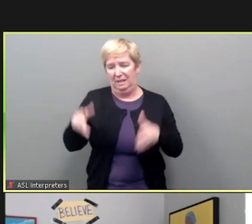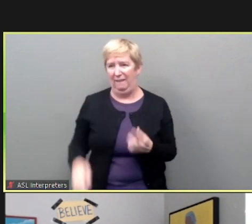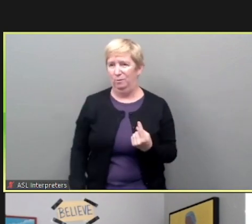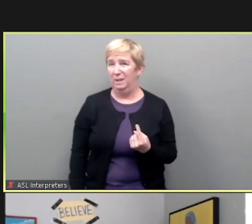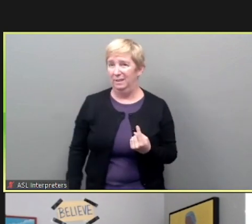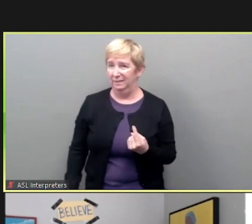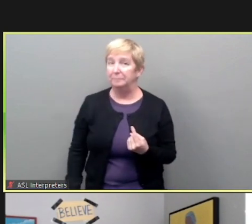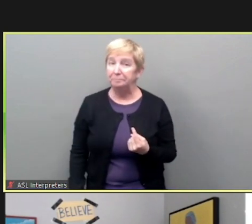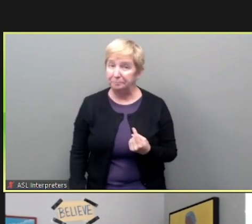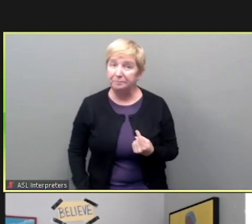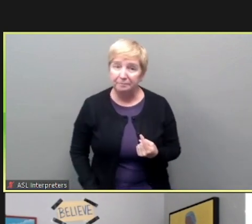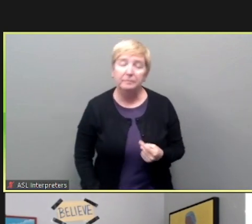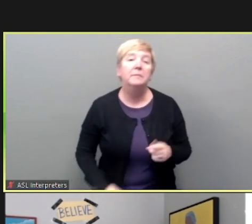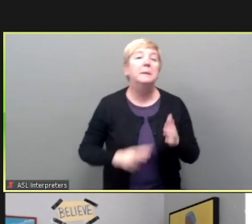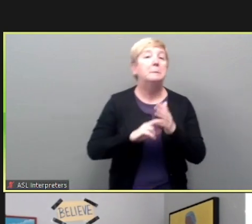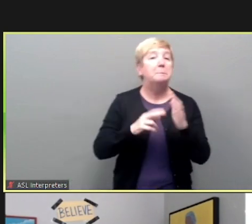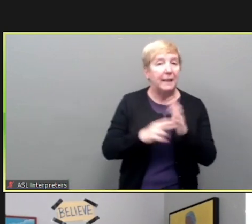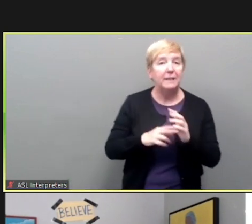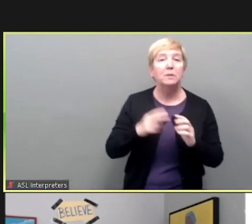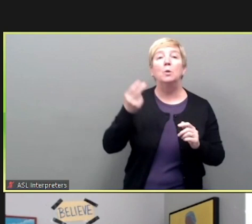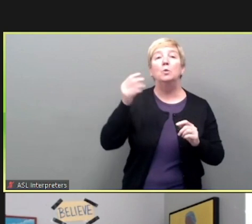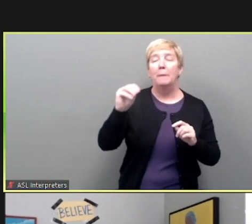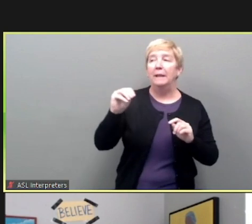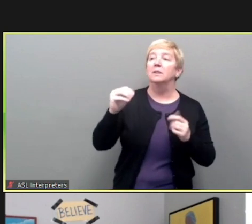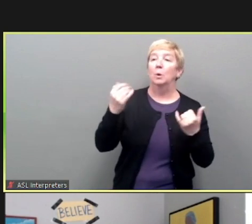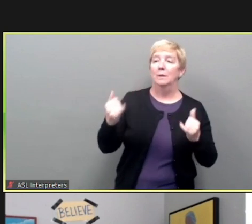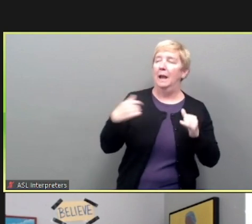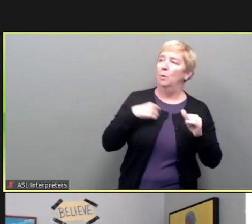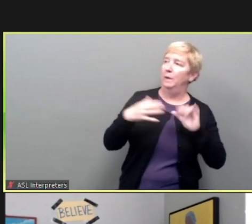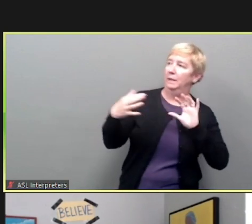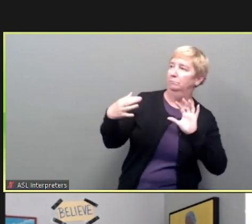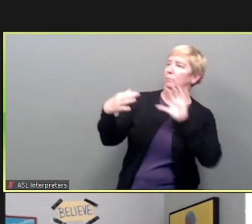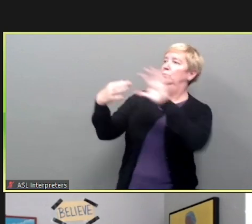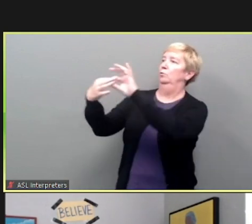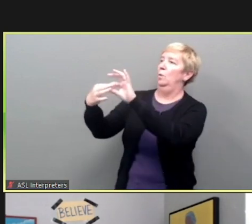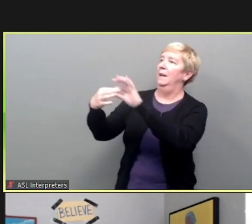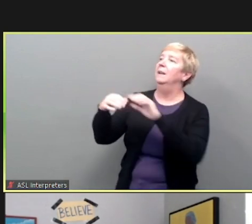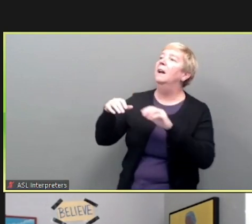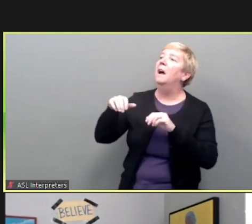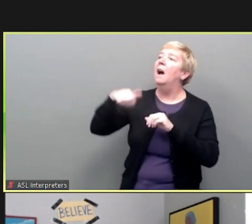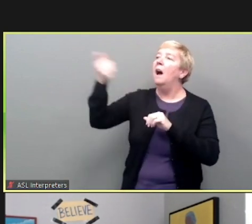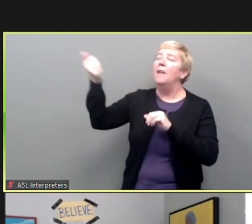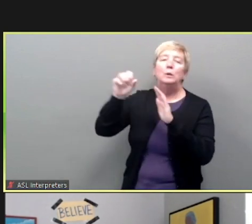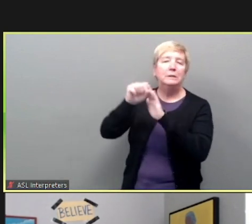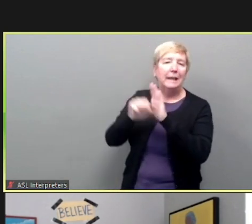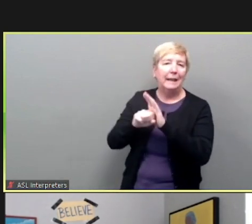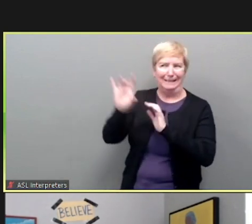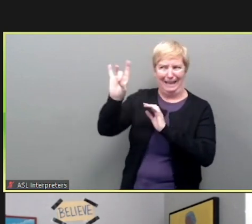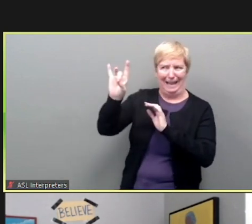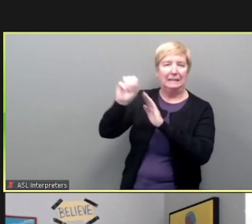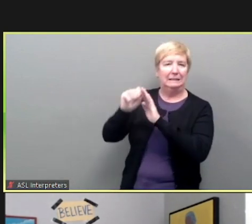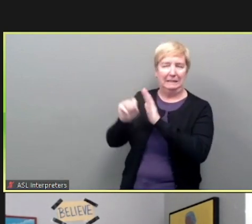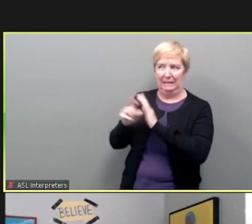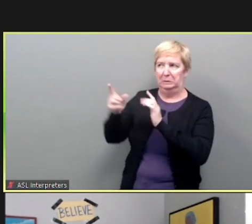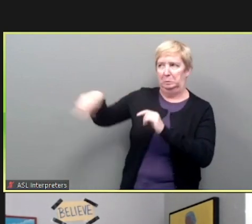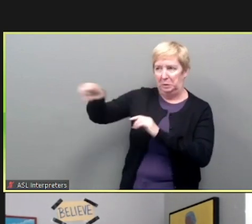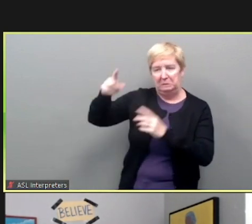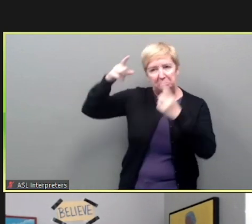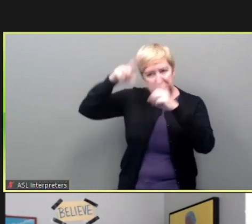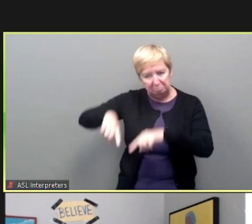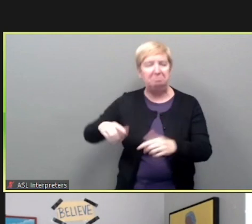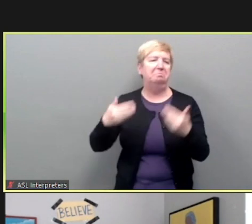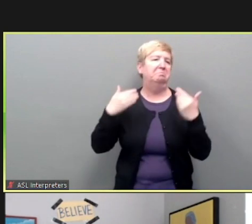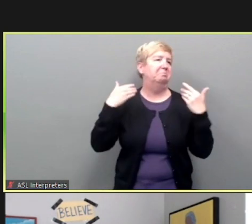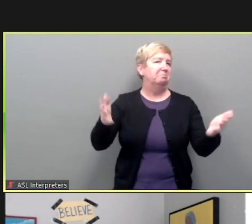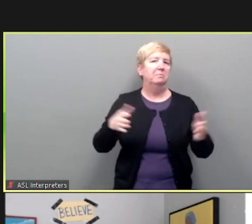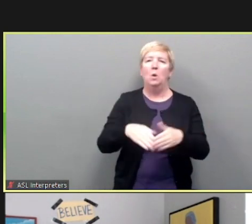Because of that, New Mexico has joined 8 other states in opening boosters to all people over the age of 18. And we're